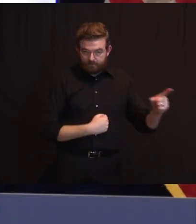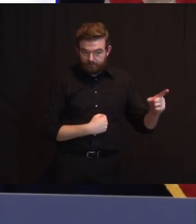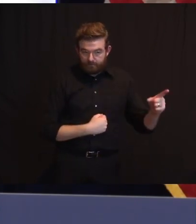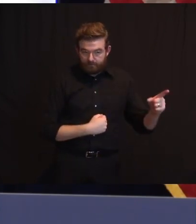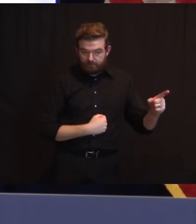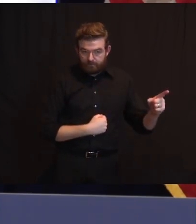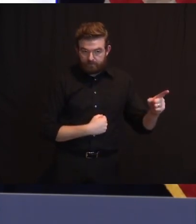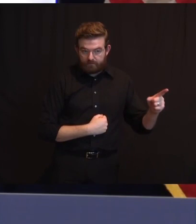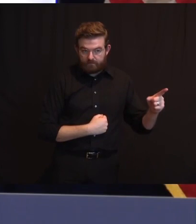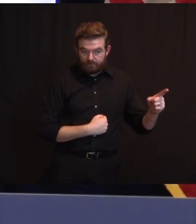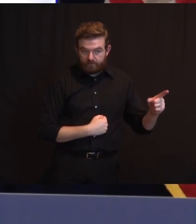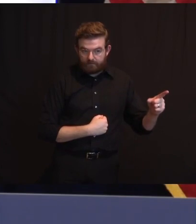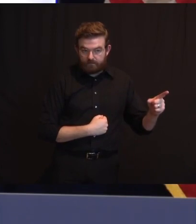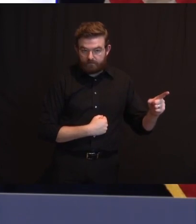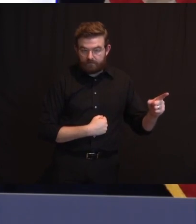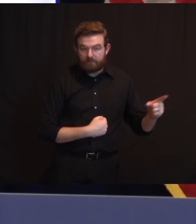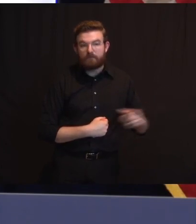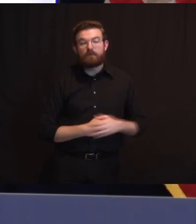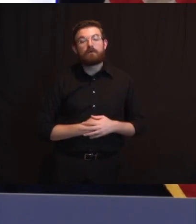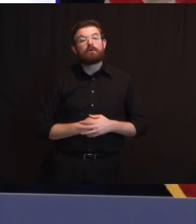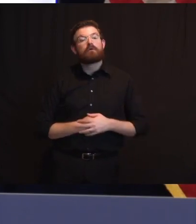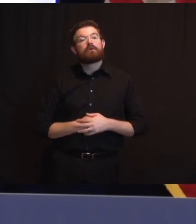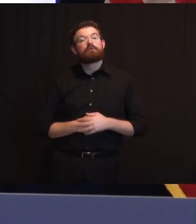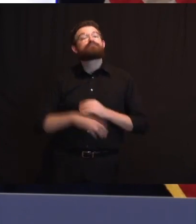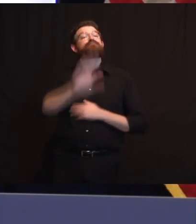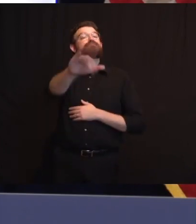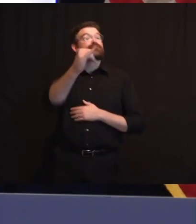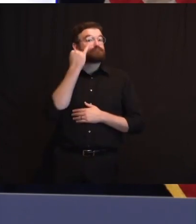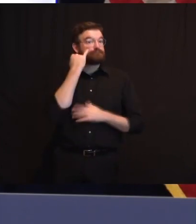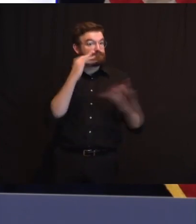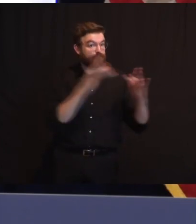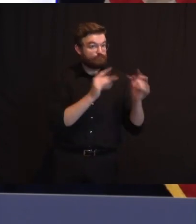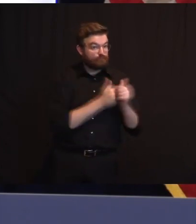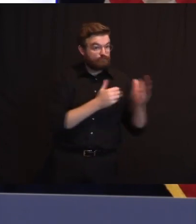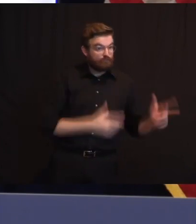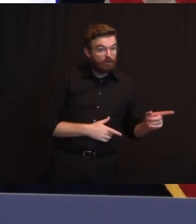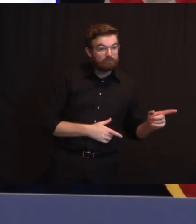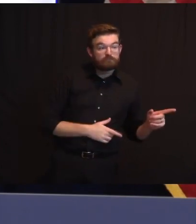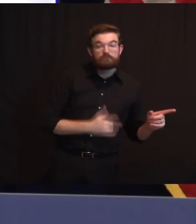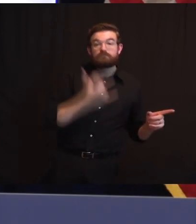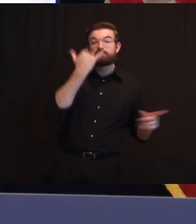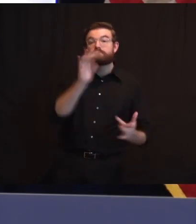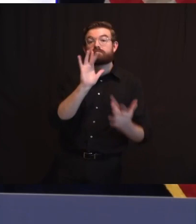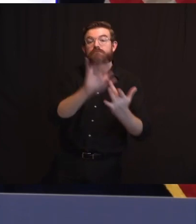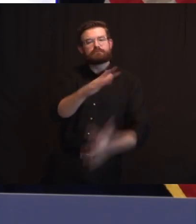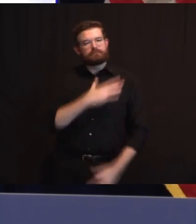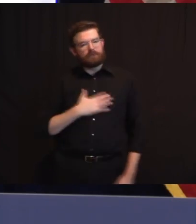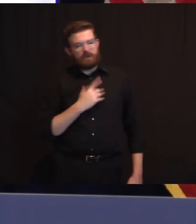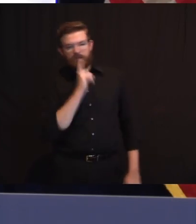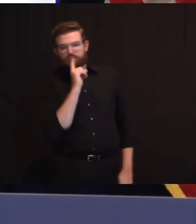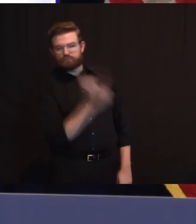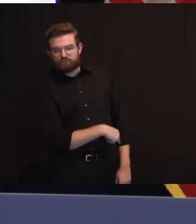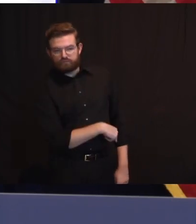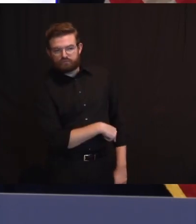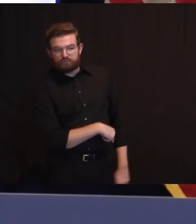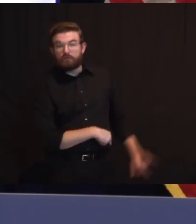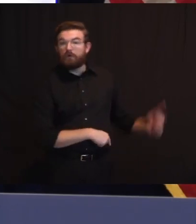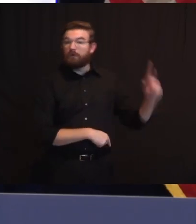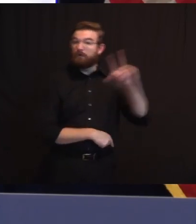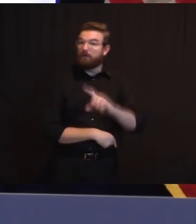contact tracer calls you, please answer the call. Provide them with information on any close contacts you've